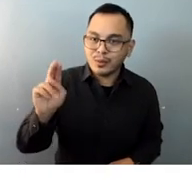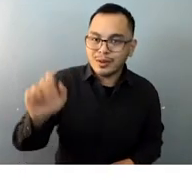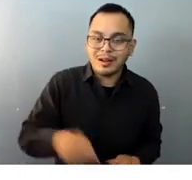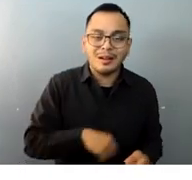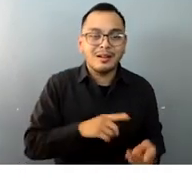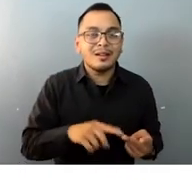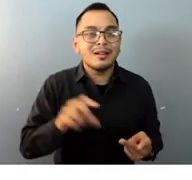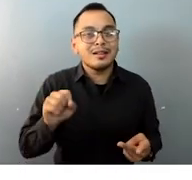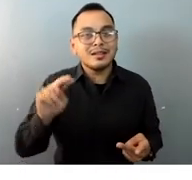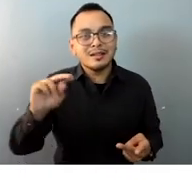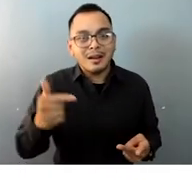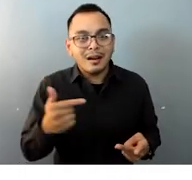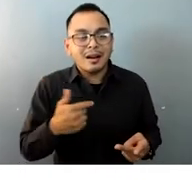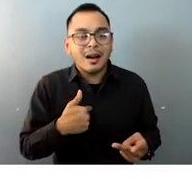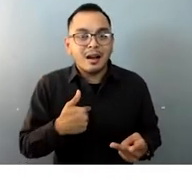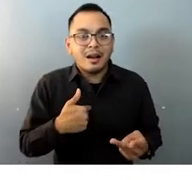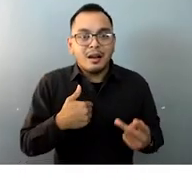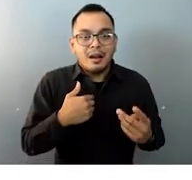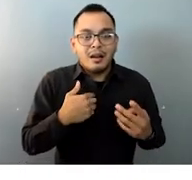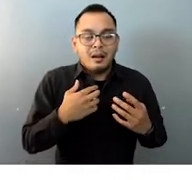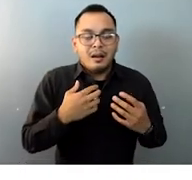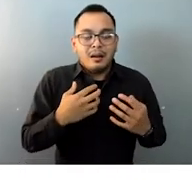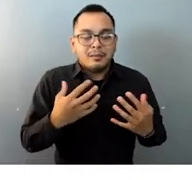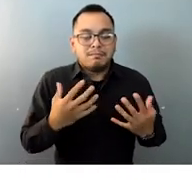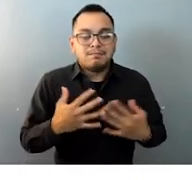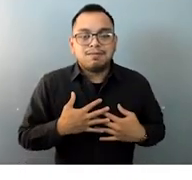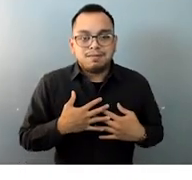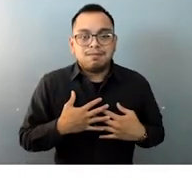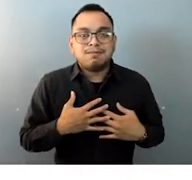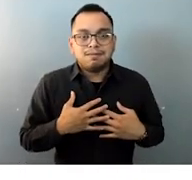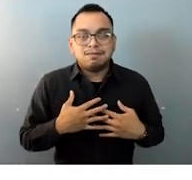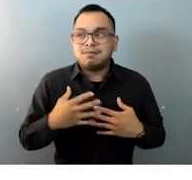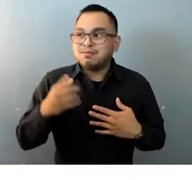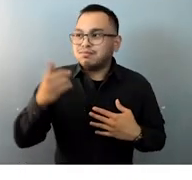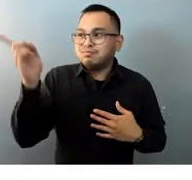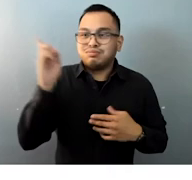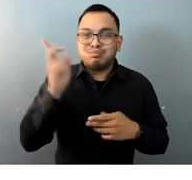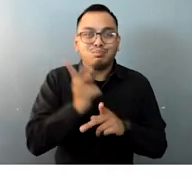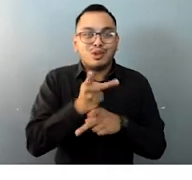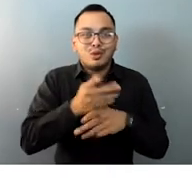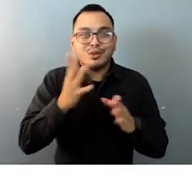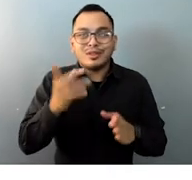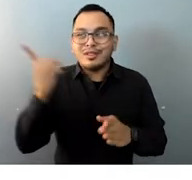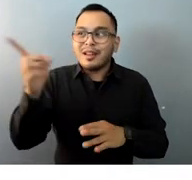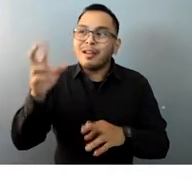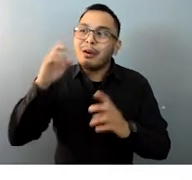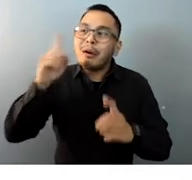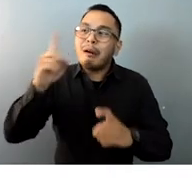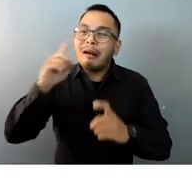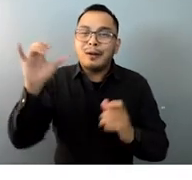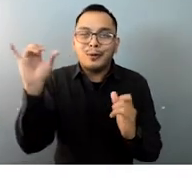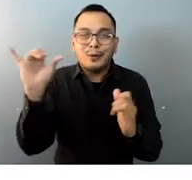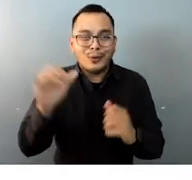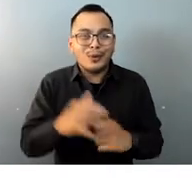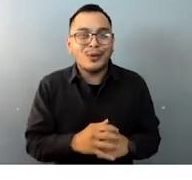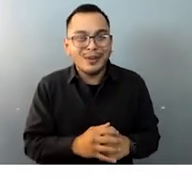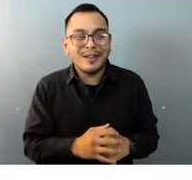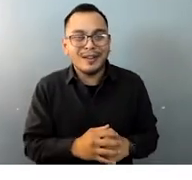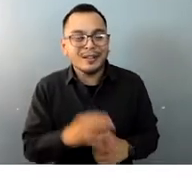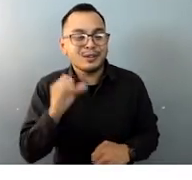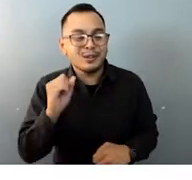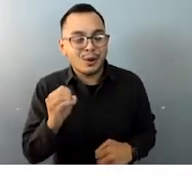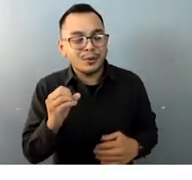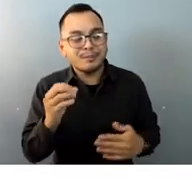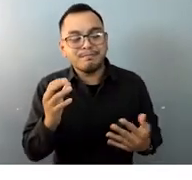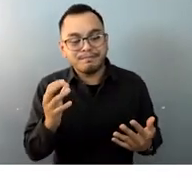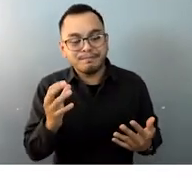Aruna and Sung, I'm following as you all are speaking. I'm following my producers' reactions. They're weeping,